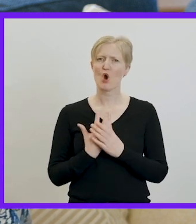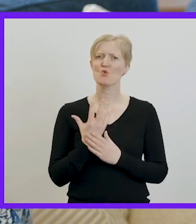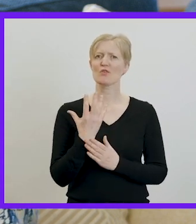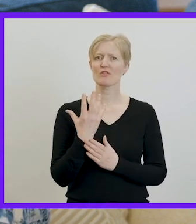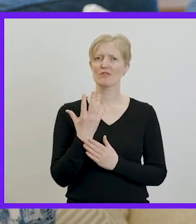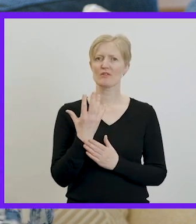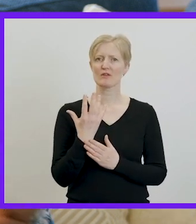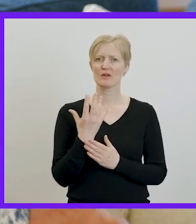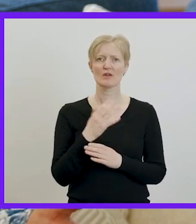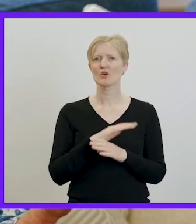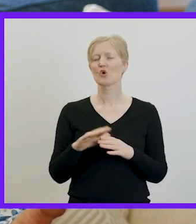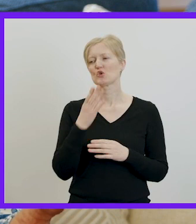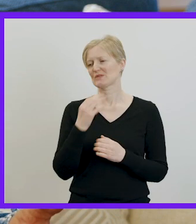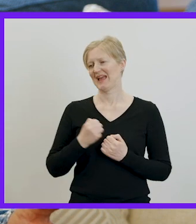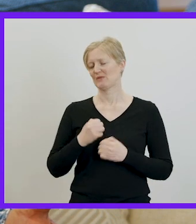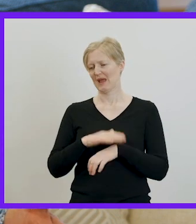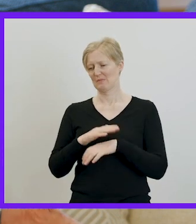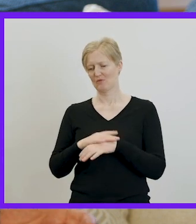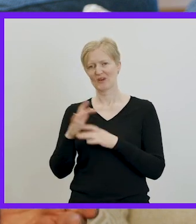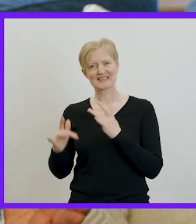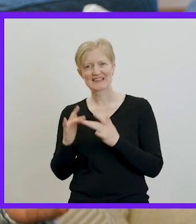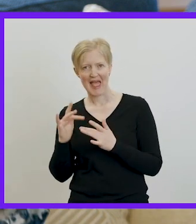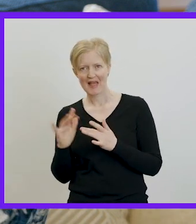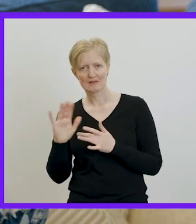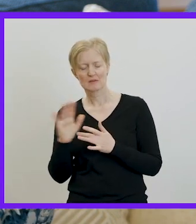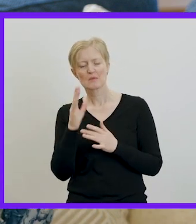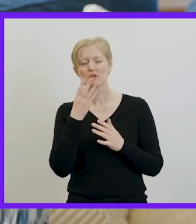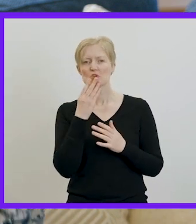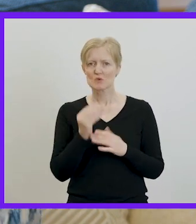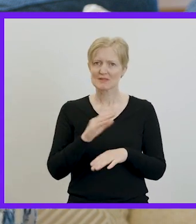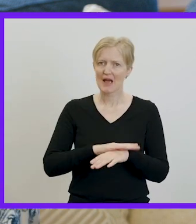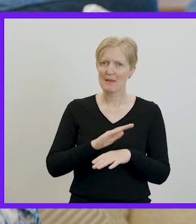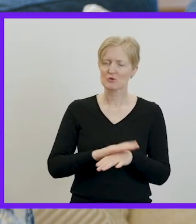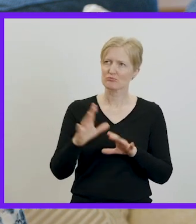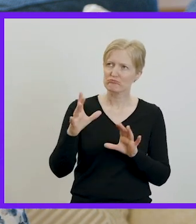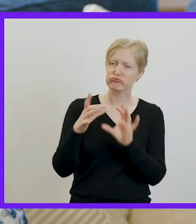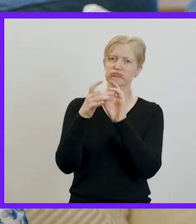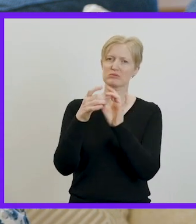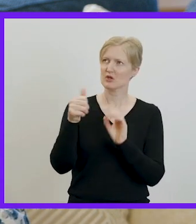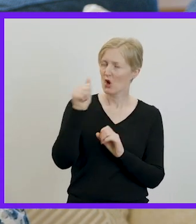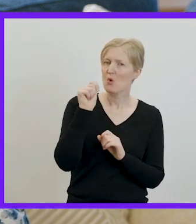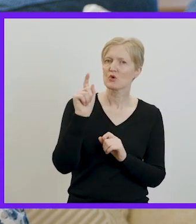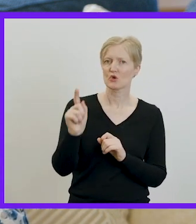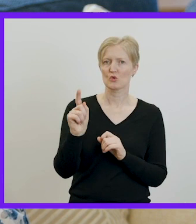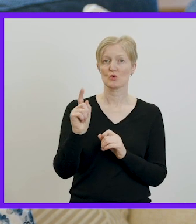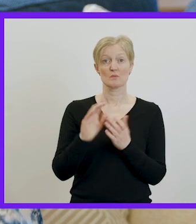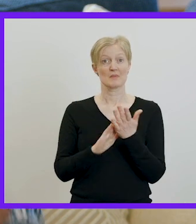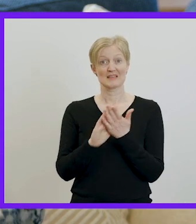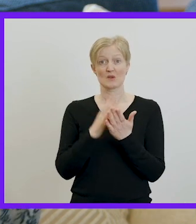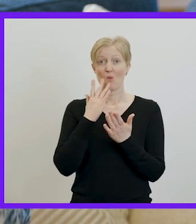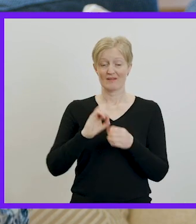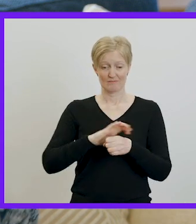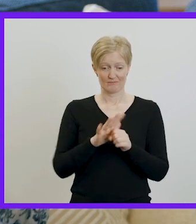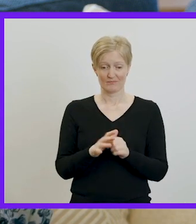are spending all our spare time on the internet, Lord, but we're spending our time coming to know you. So as we come out the other end, we